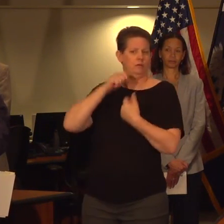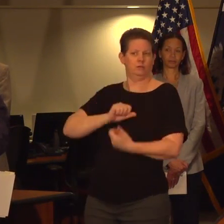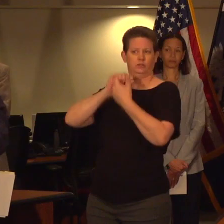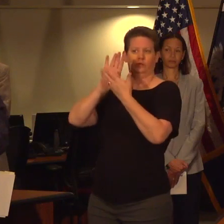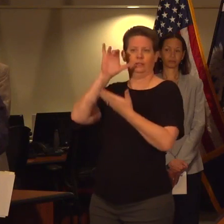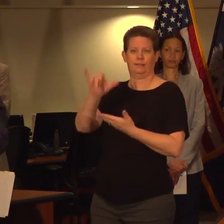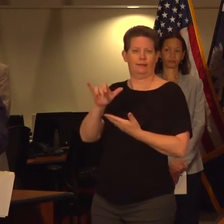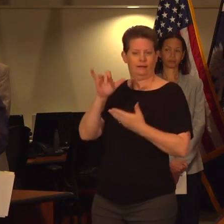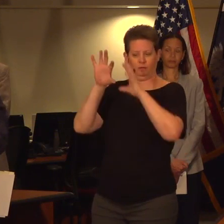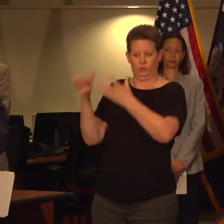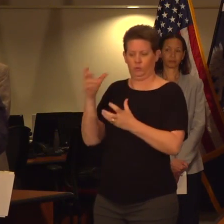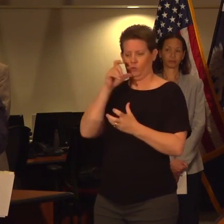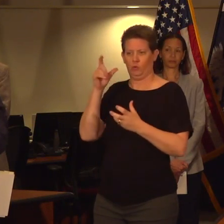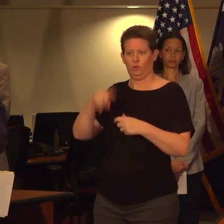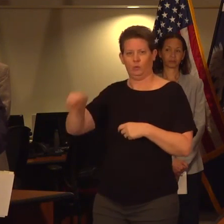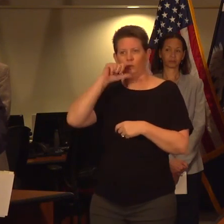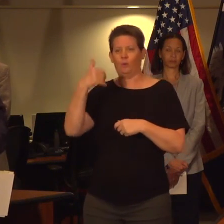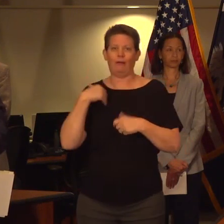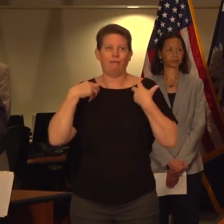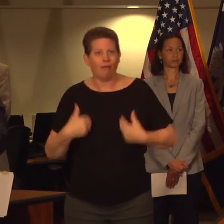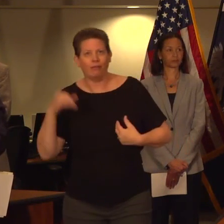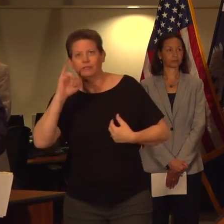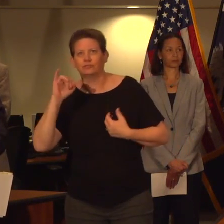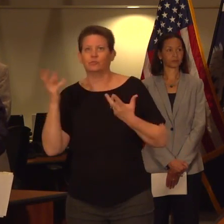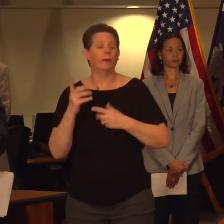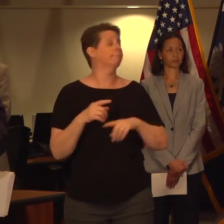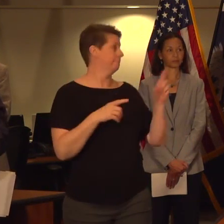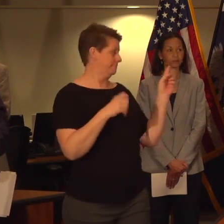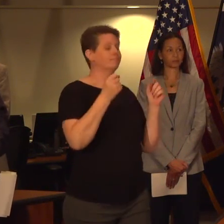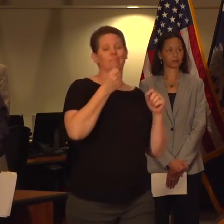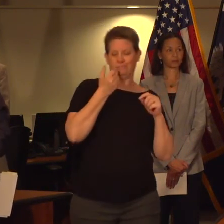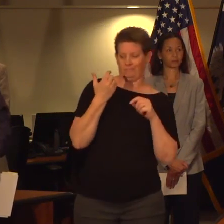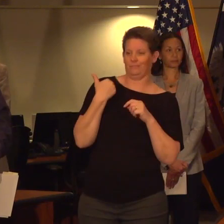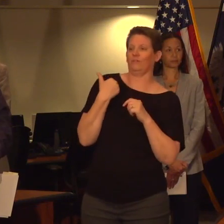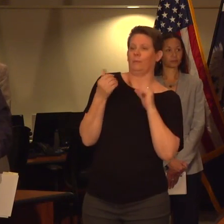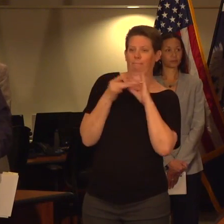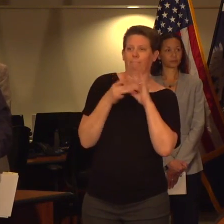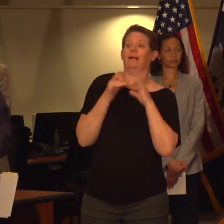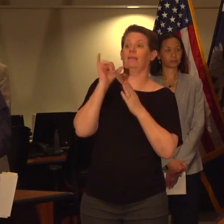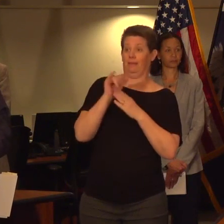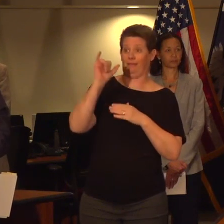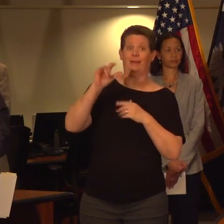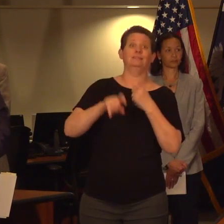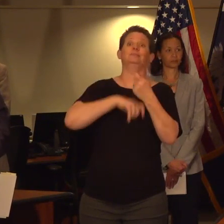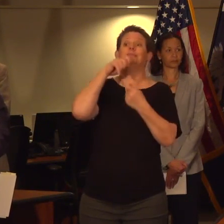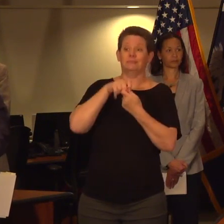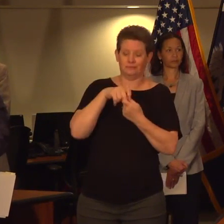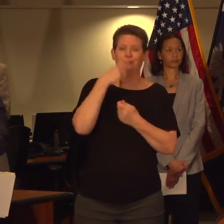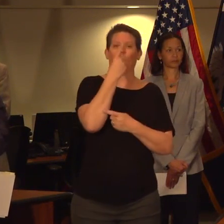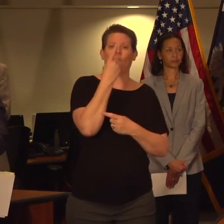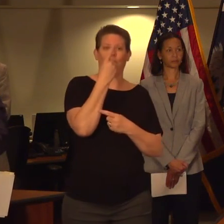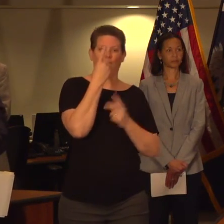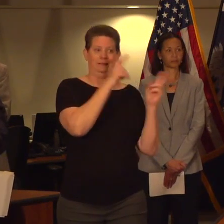with disparities or lack of health insurance? The answer is yes. We mentioned that before. That is specifically one of the things